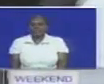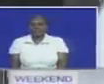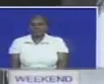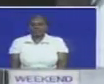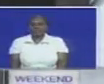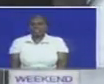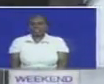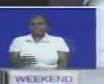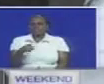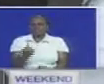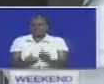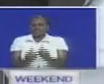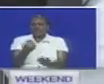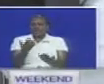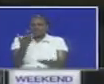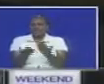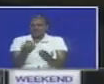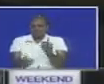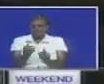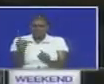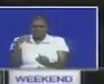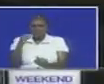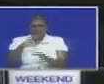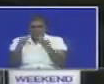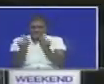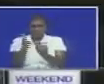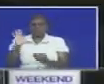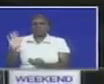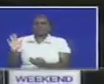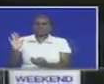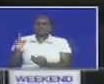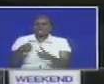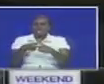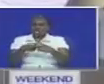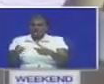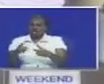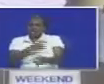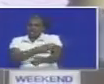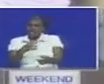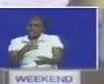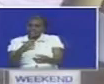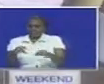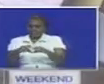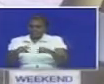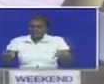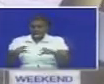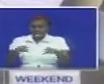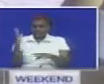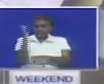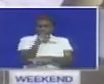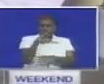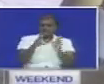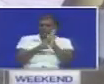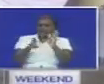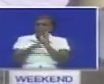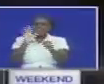Paulina Korir is preparing a meal for her family. Her main source of energy is firewood. She represents the millions of women living